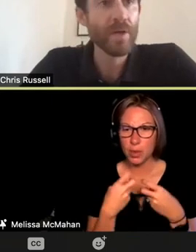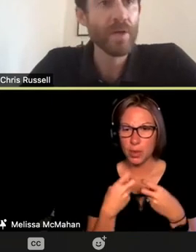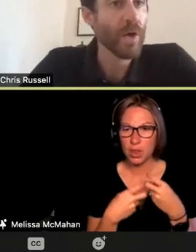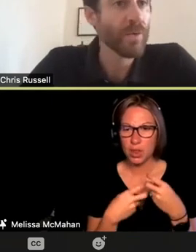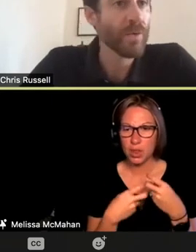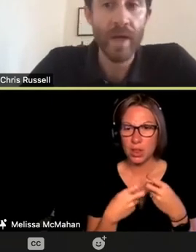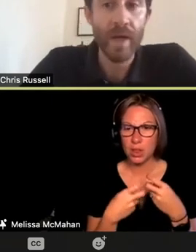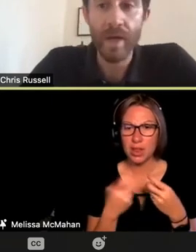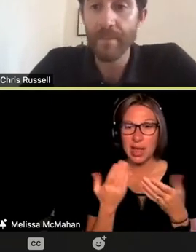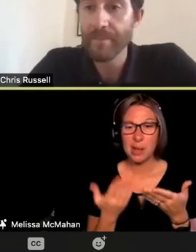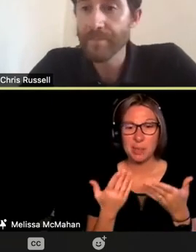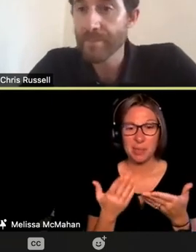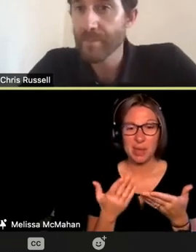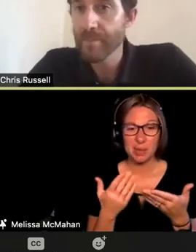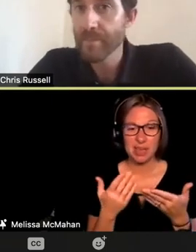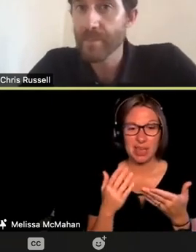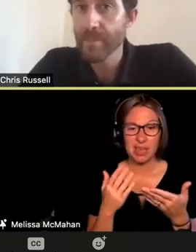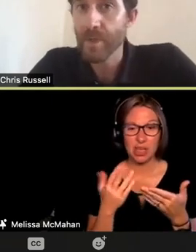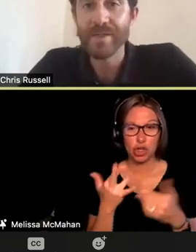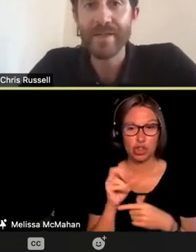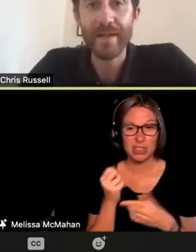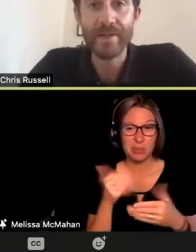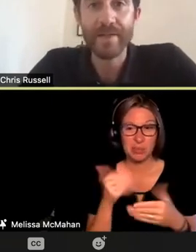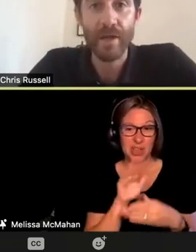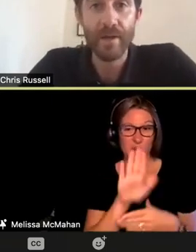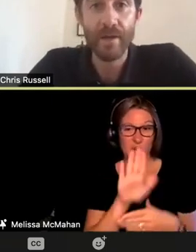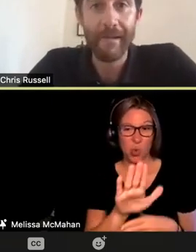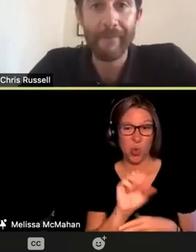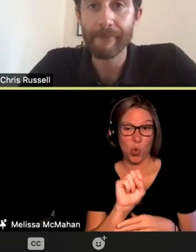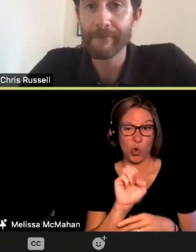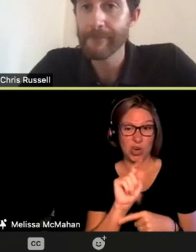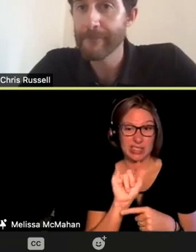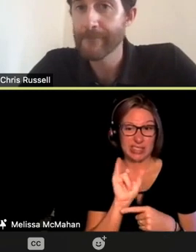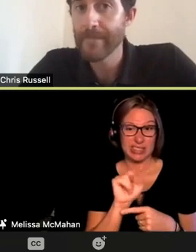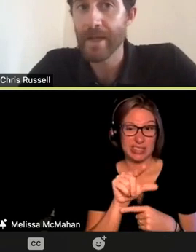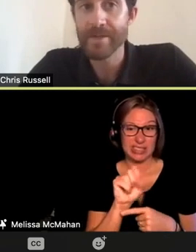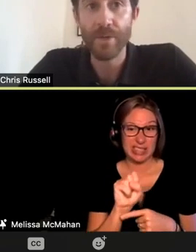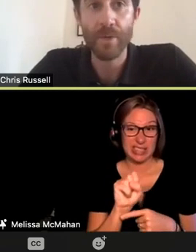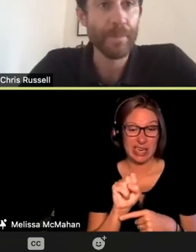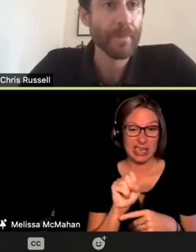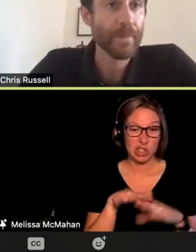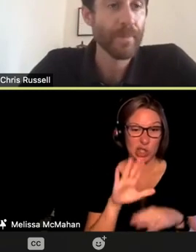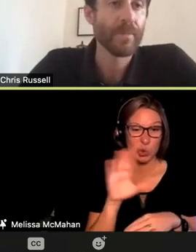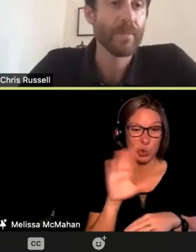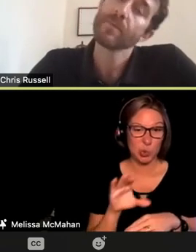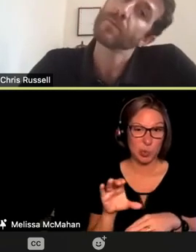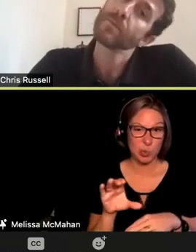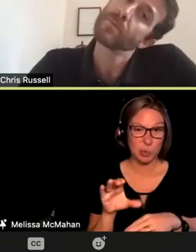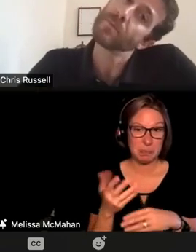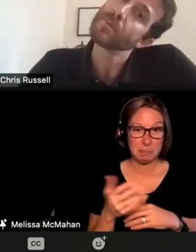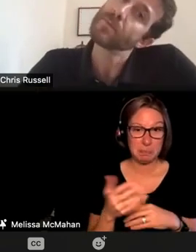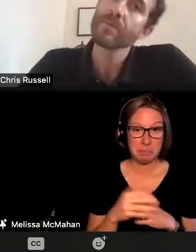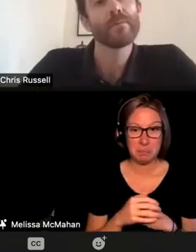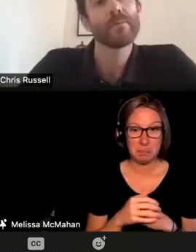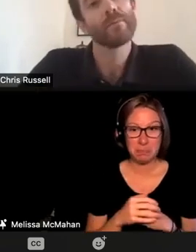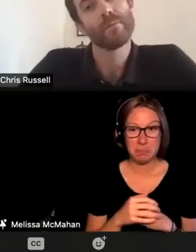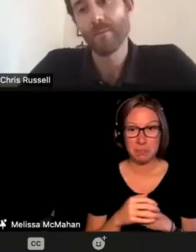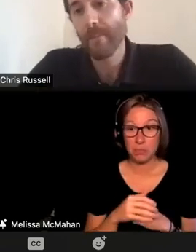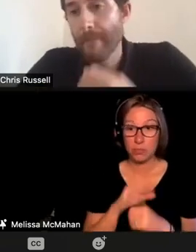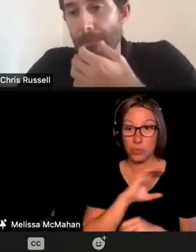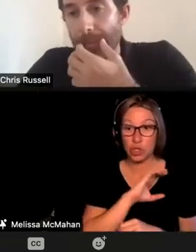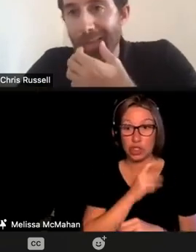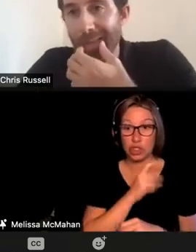It might be in your own Settings. settings on Zoom. I didn't change